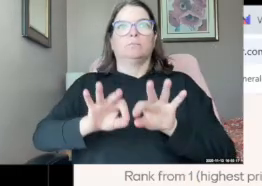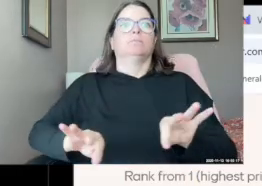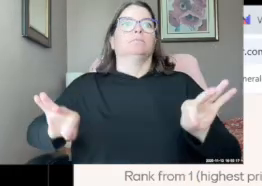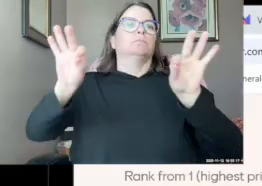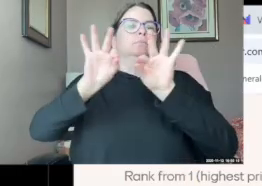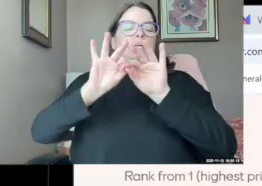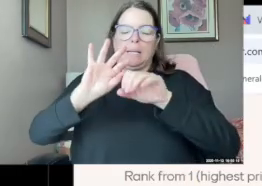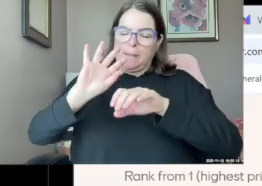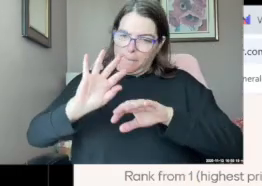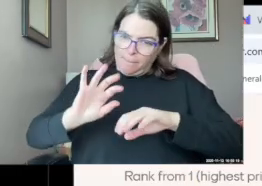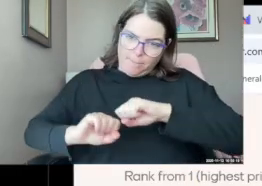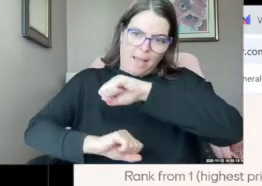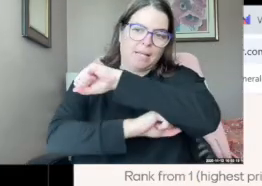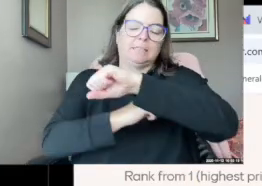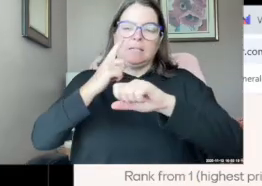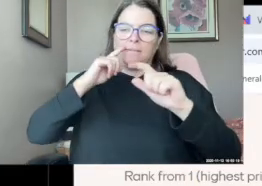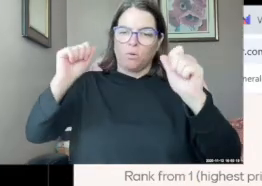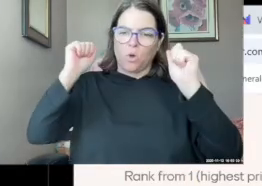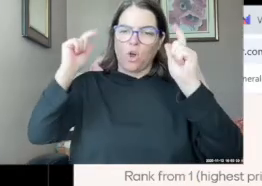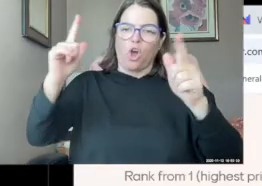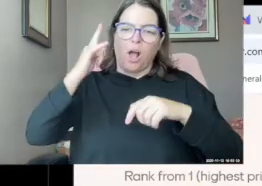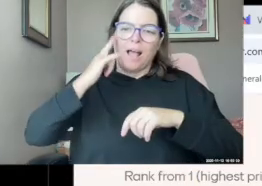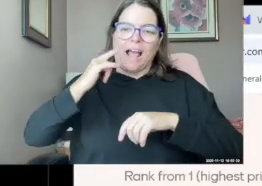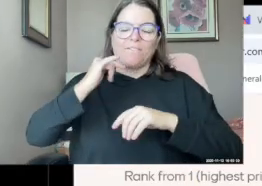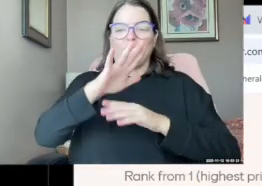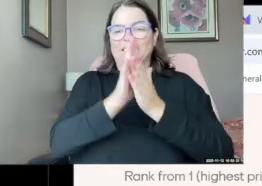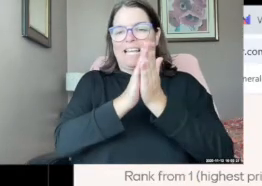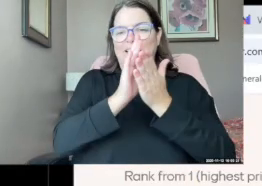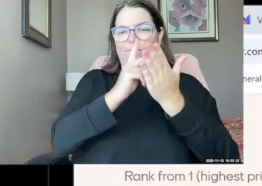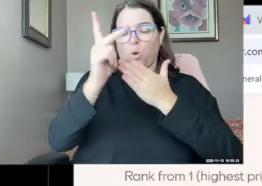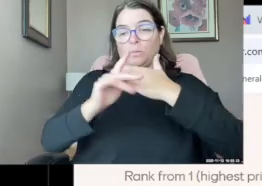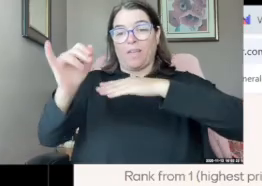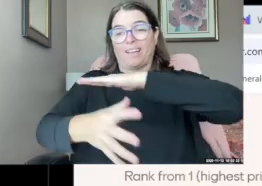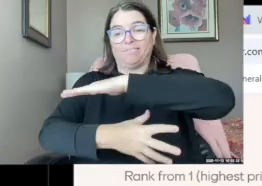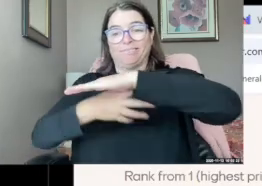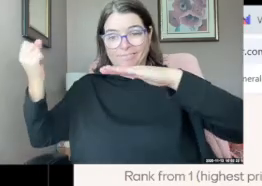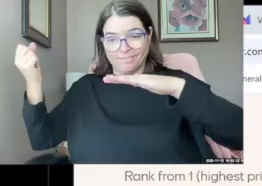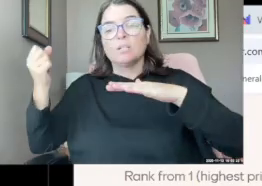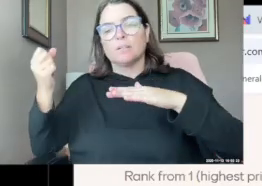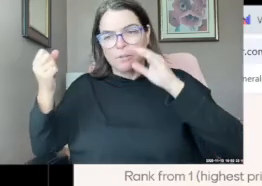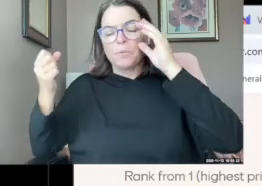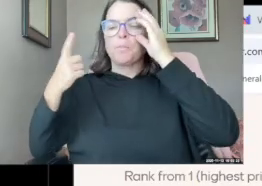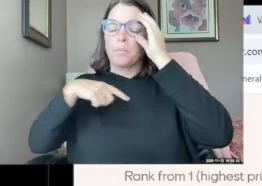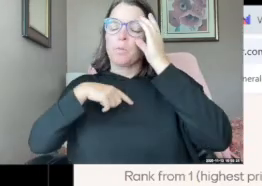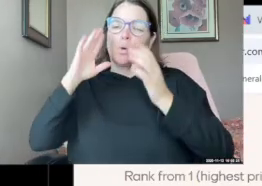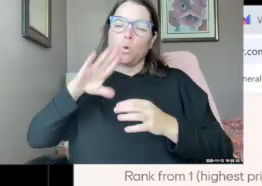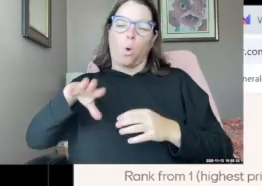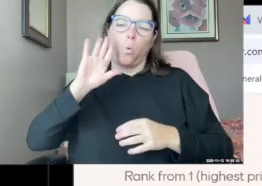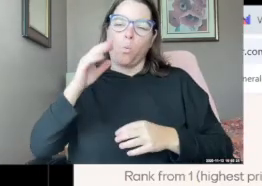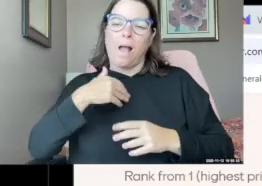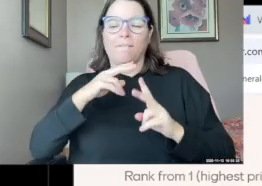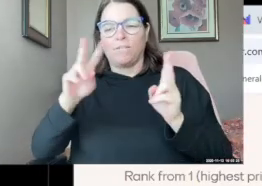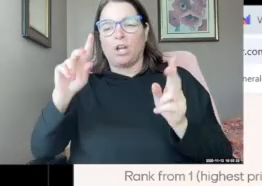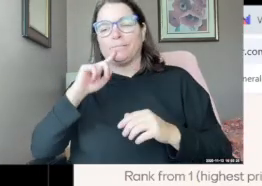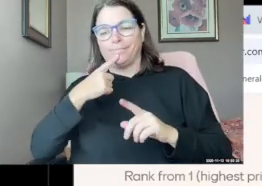tax incentive, as we know, has been a very critical and important base to all of California's incentives. And the